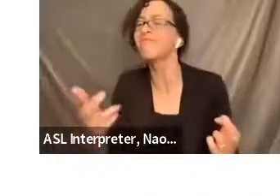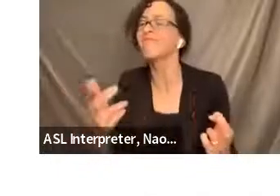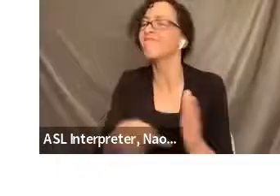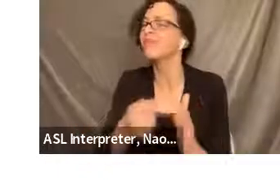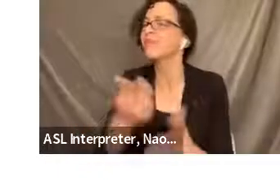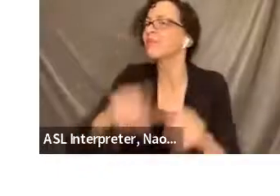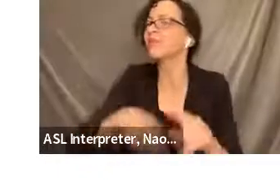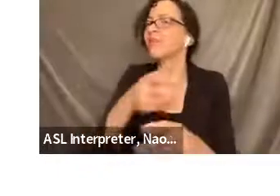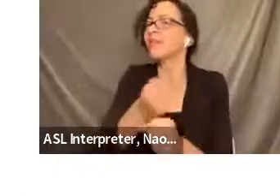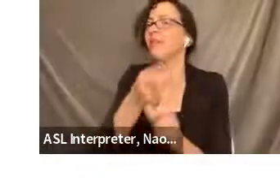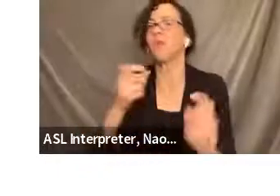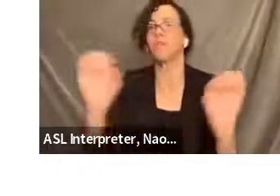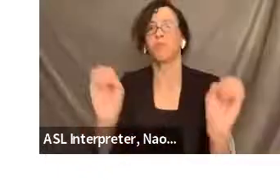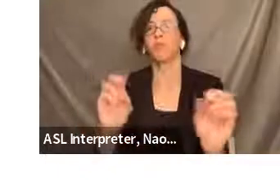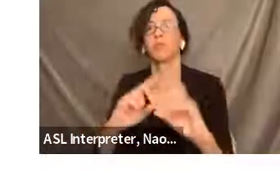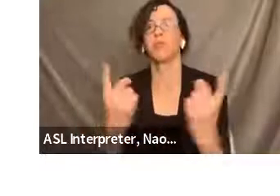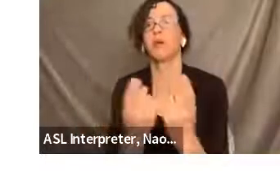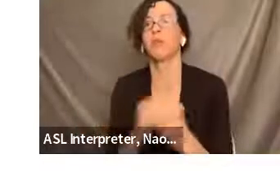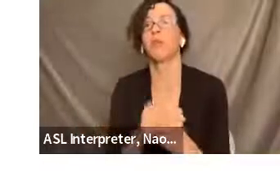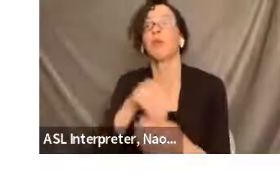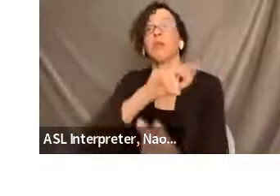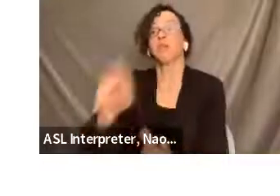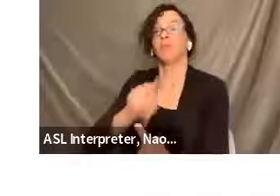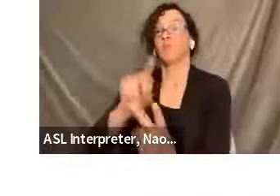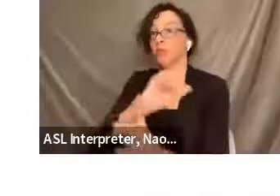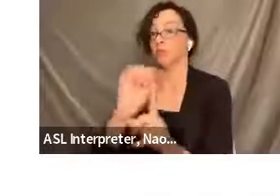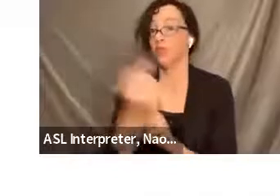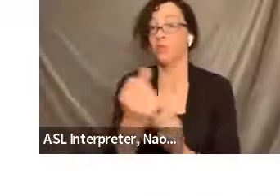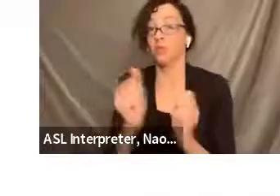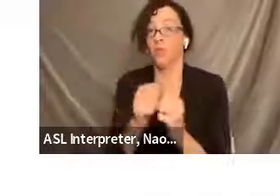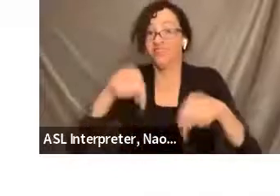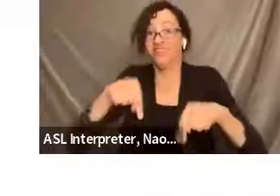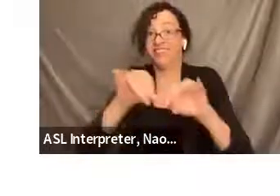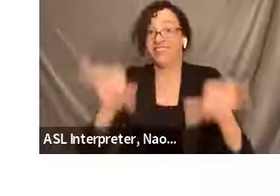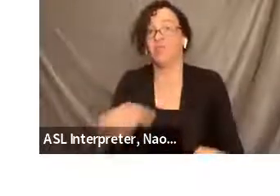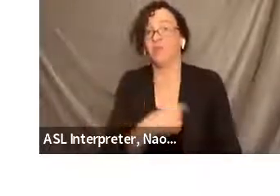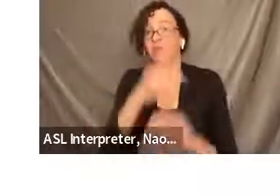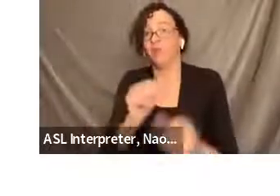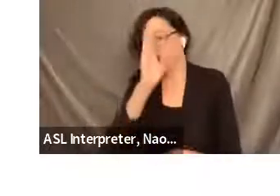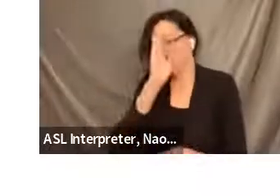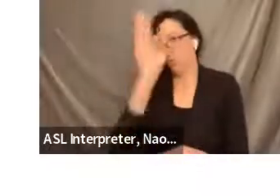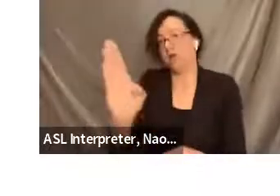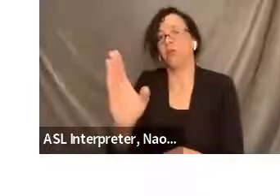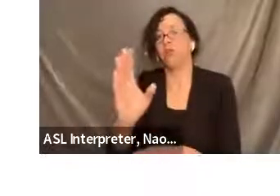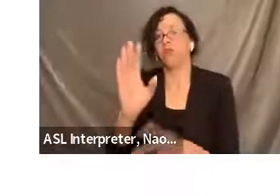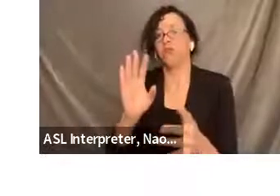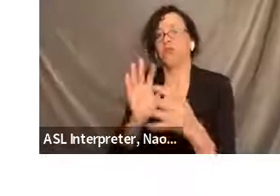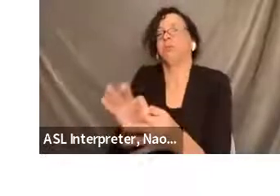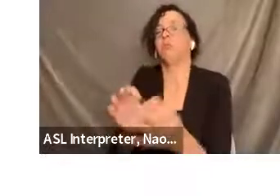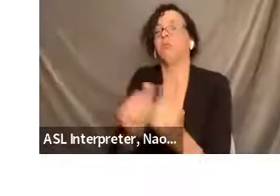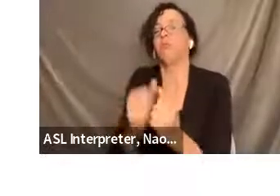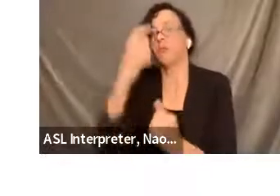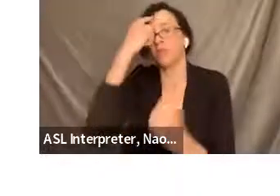this envisioned system, we'll be able to connect them directly to a mental health crisis team, to community paramedics who have